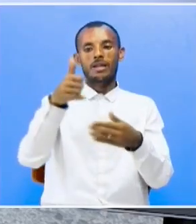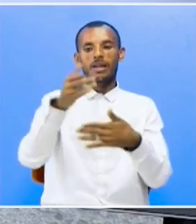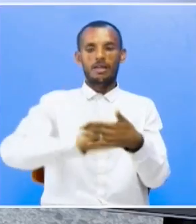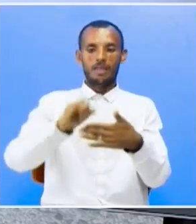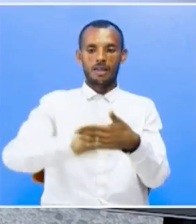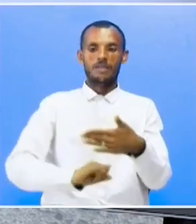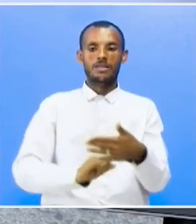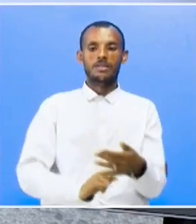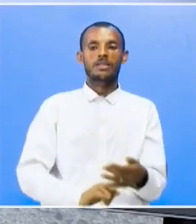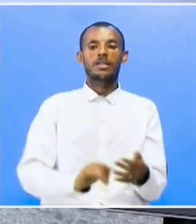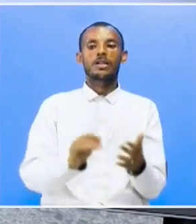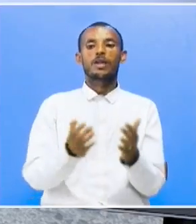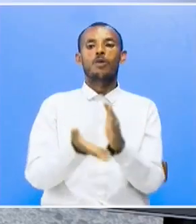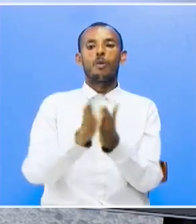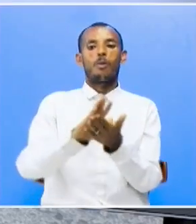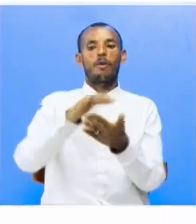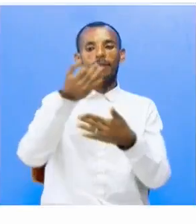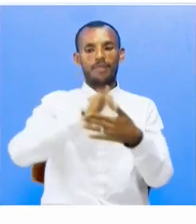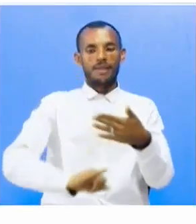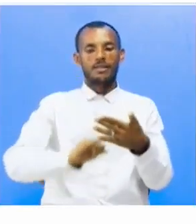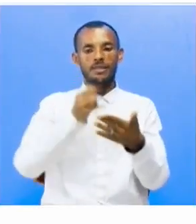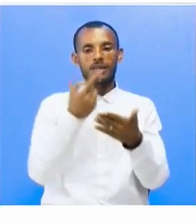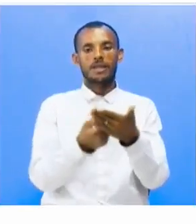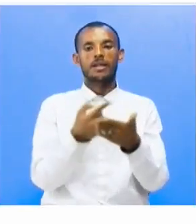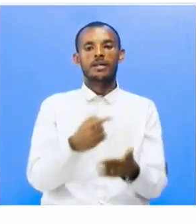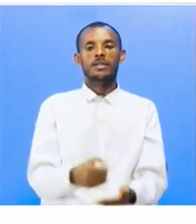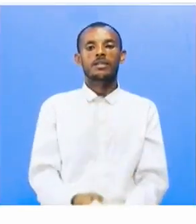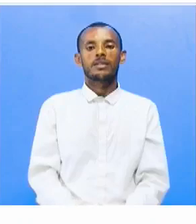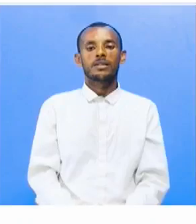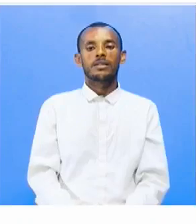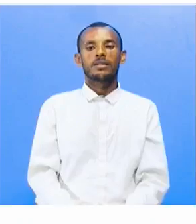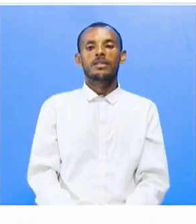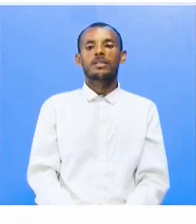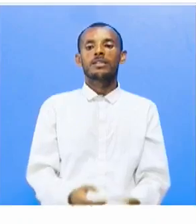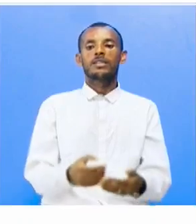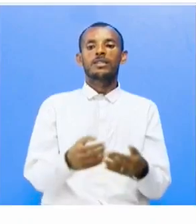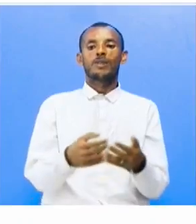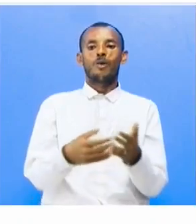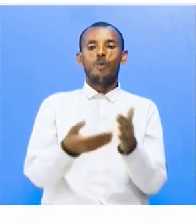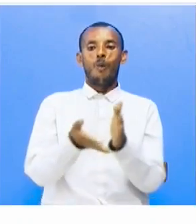interest. So here, compound interest,